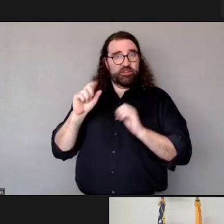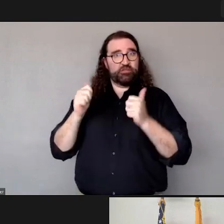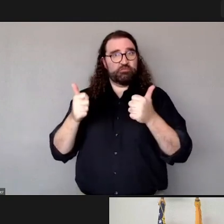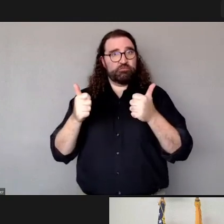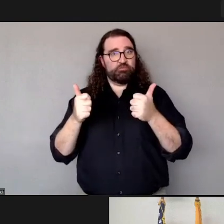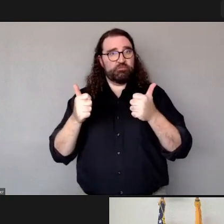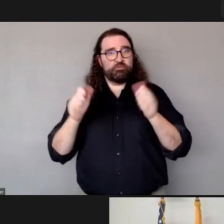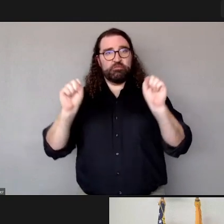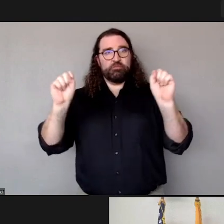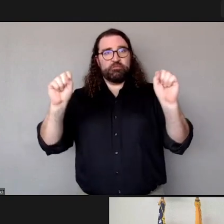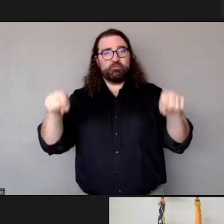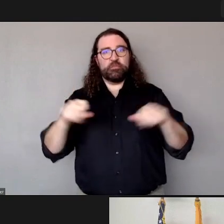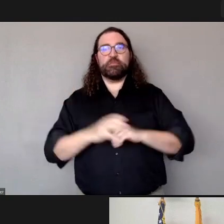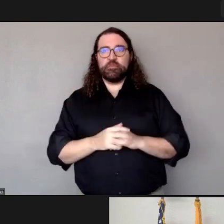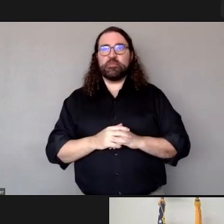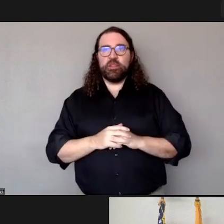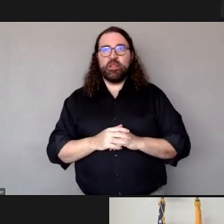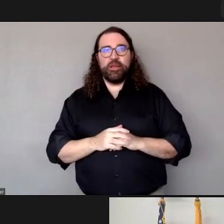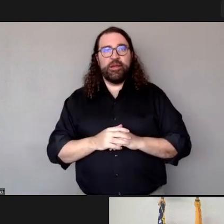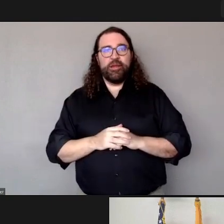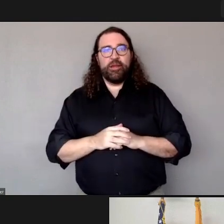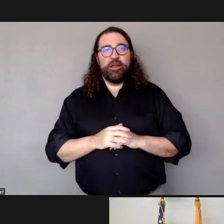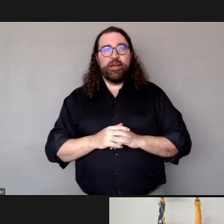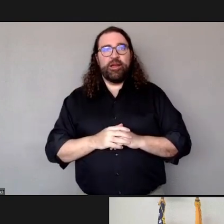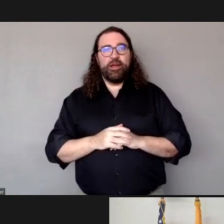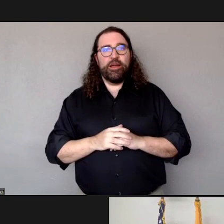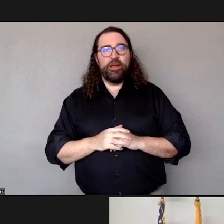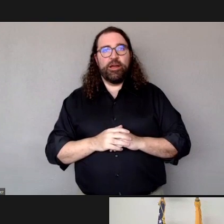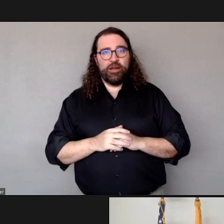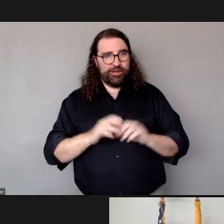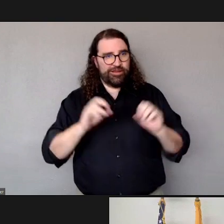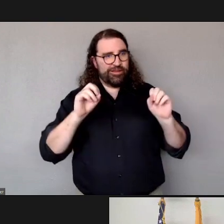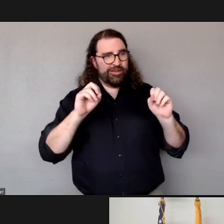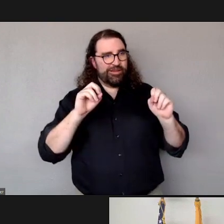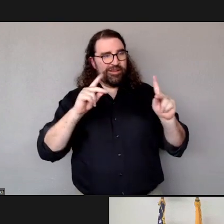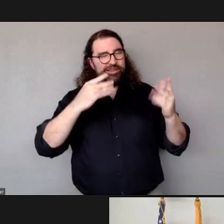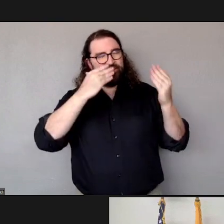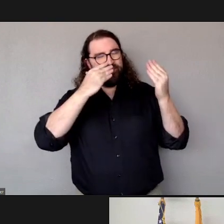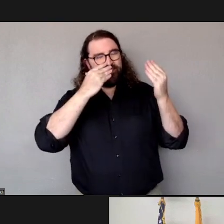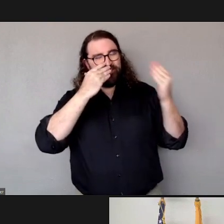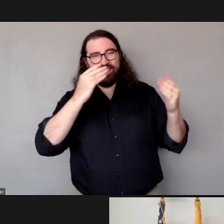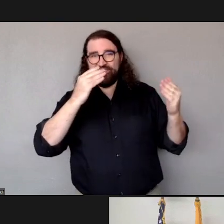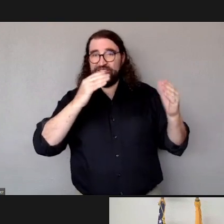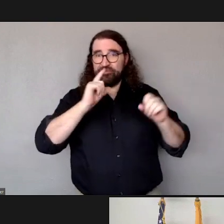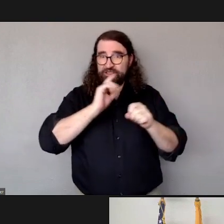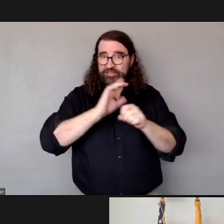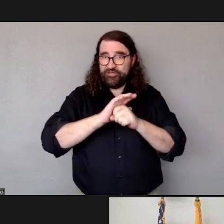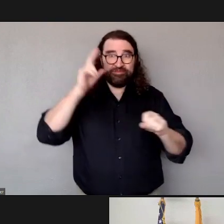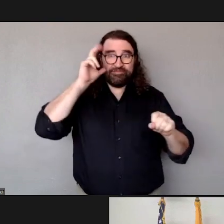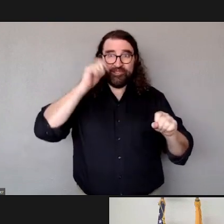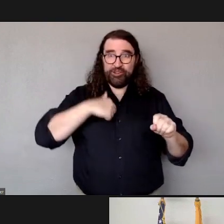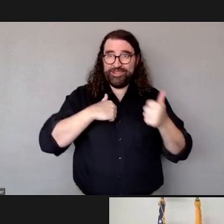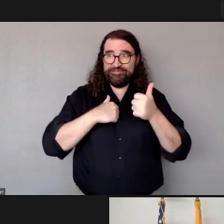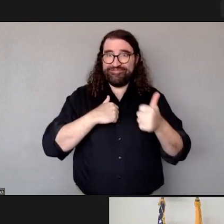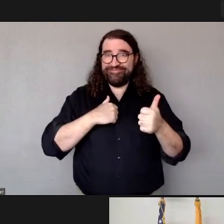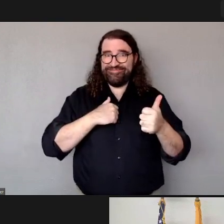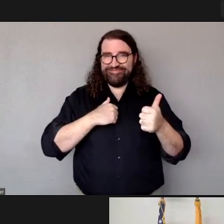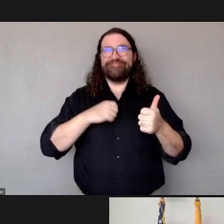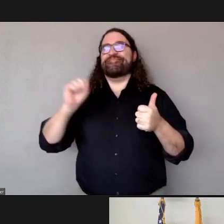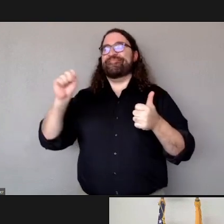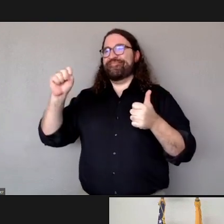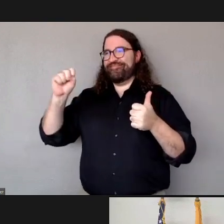to unmute yourself and ask your question. All right, thank you, Jody. Just confirming you can hear me. We can